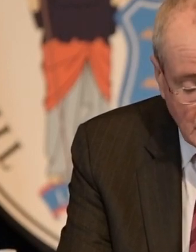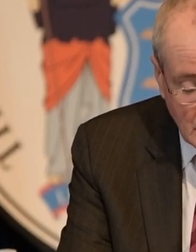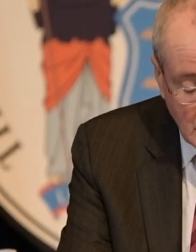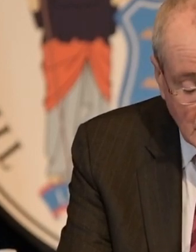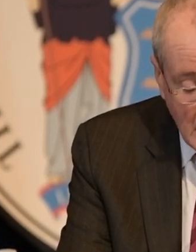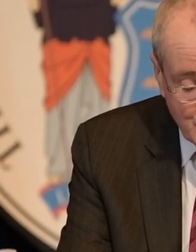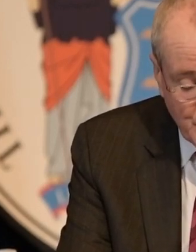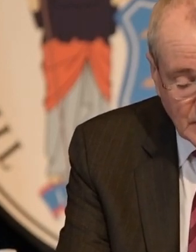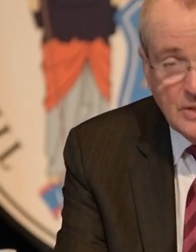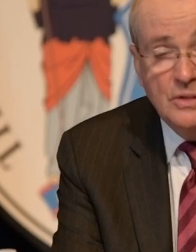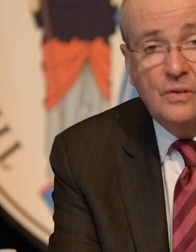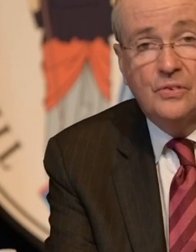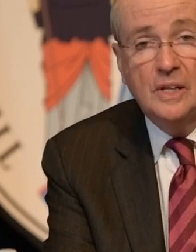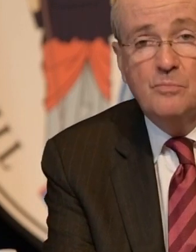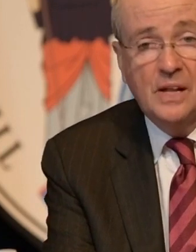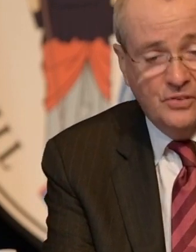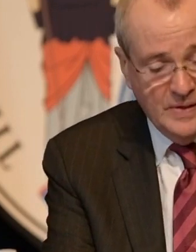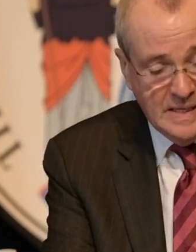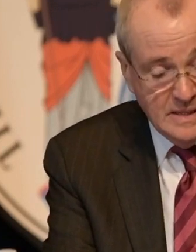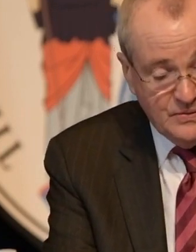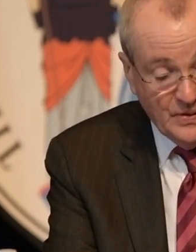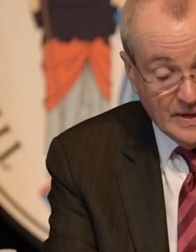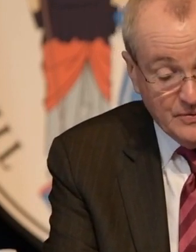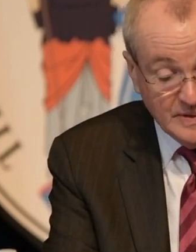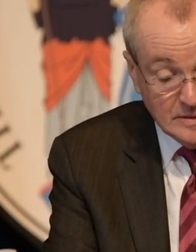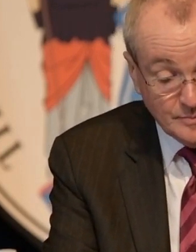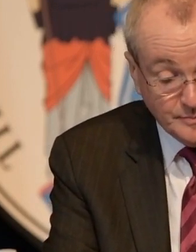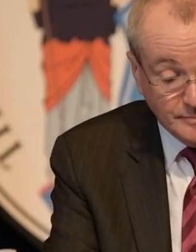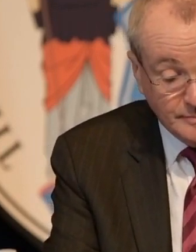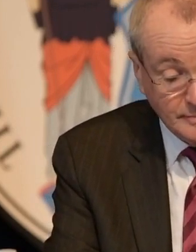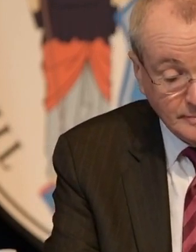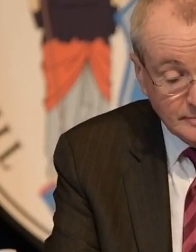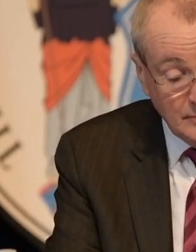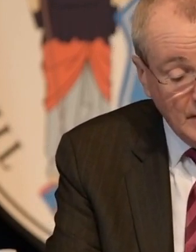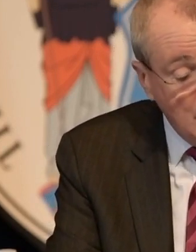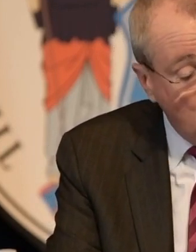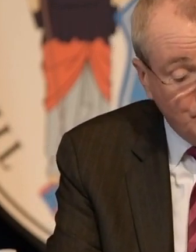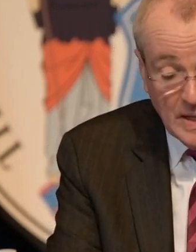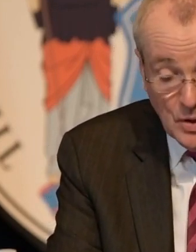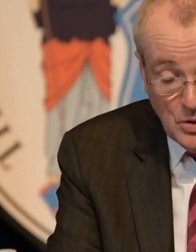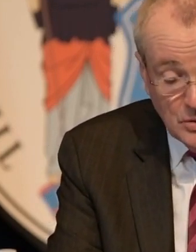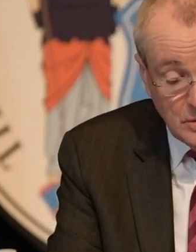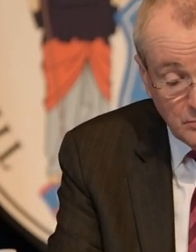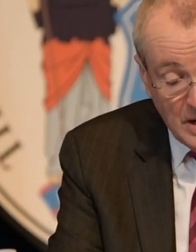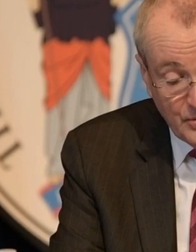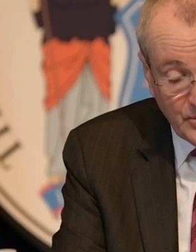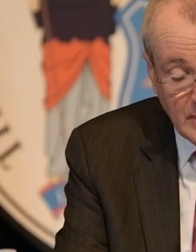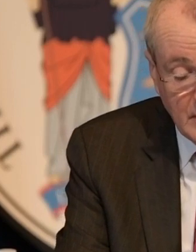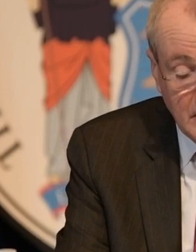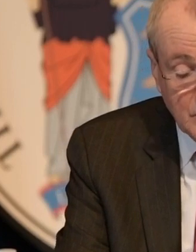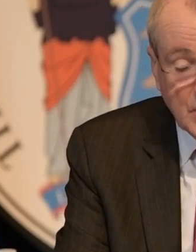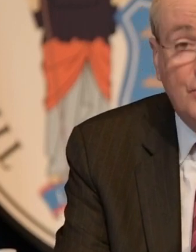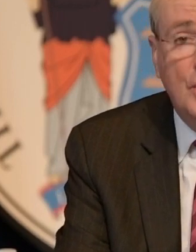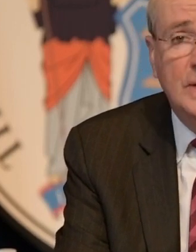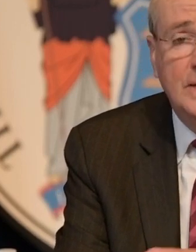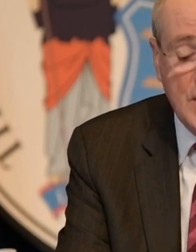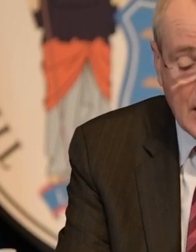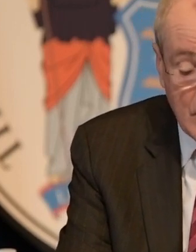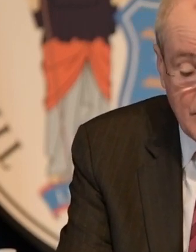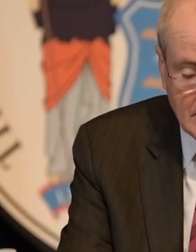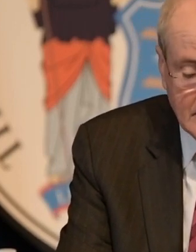the hospital at the University of Pennsylvania in Philadelphia. It was a long month, but